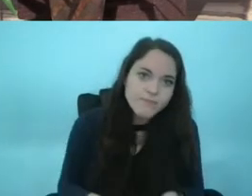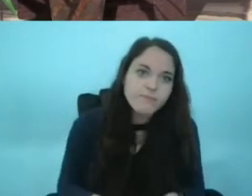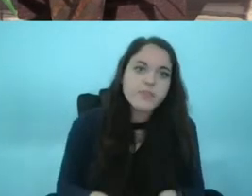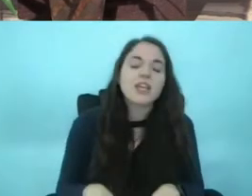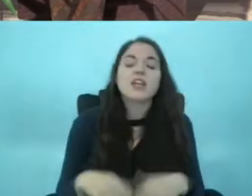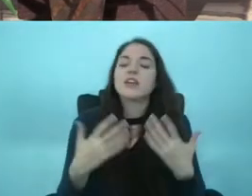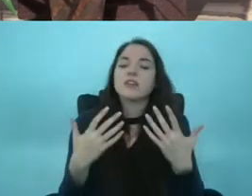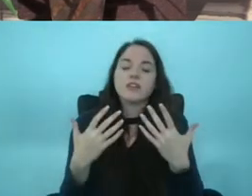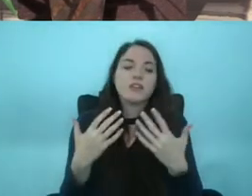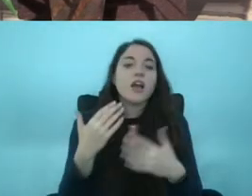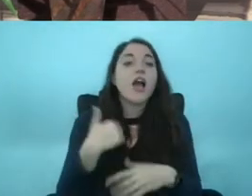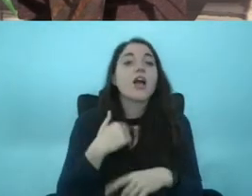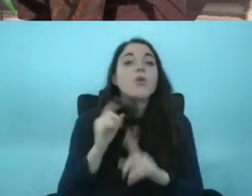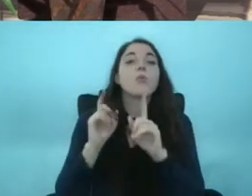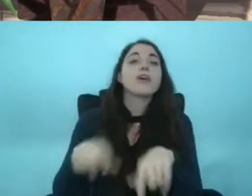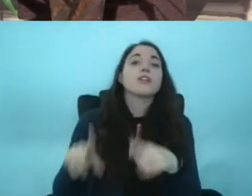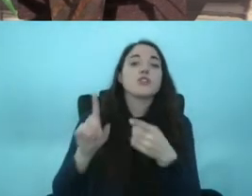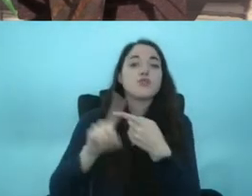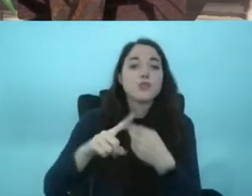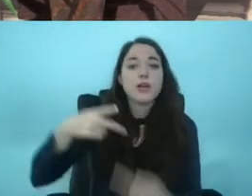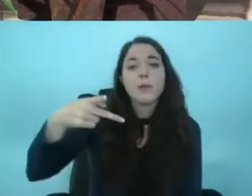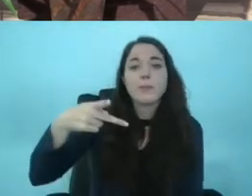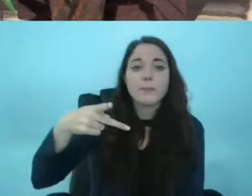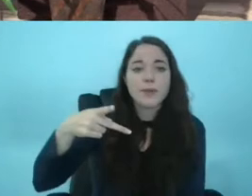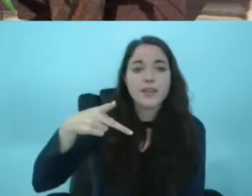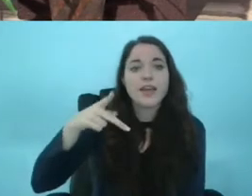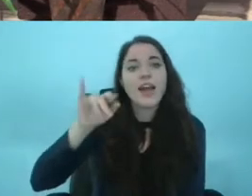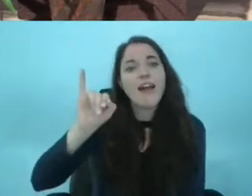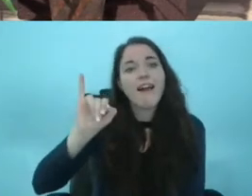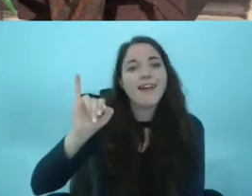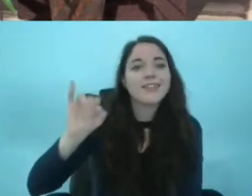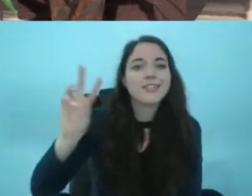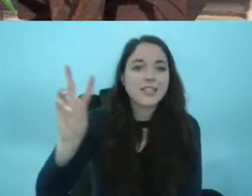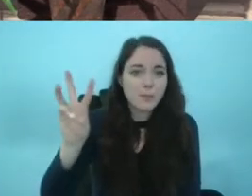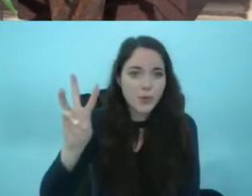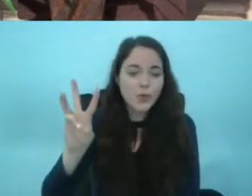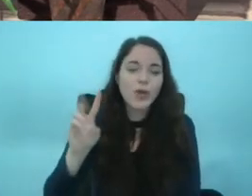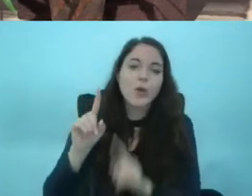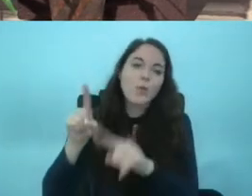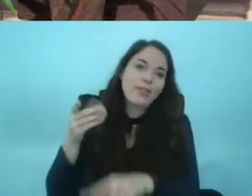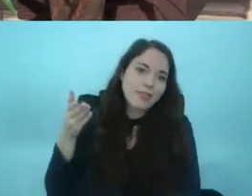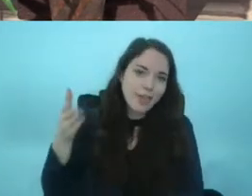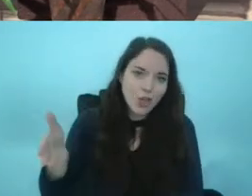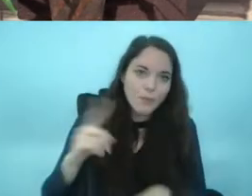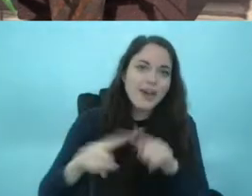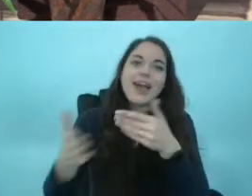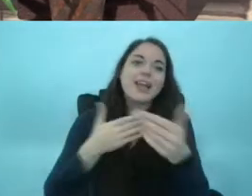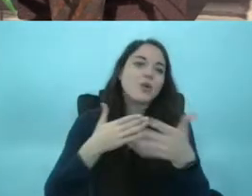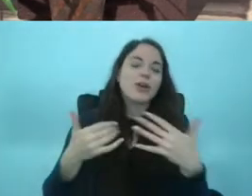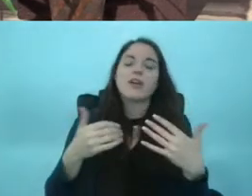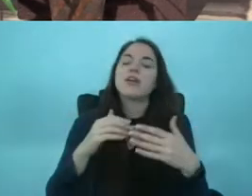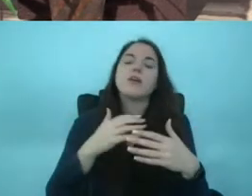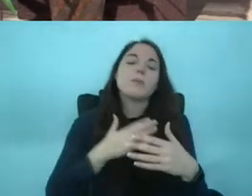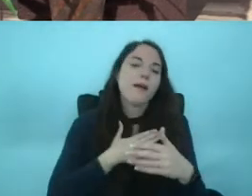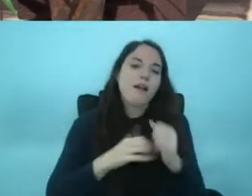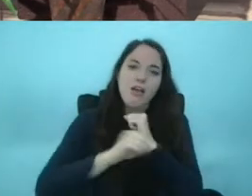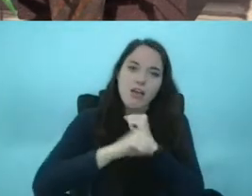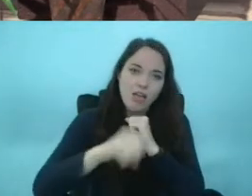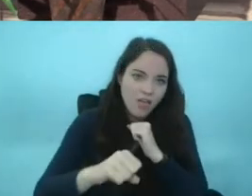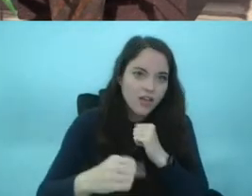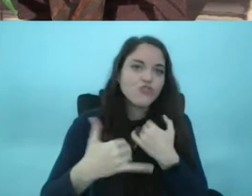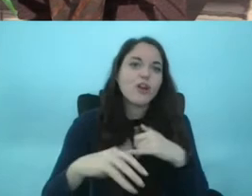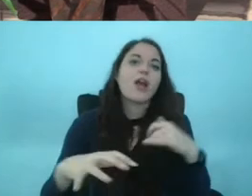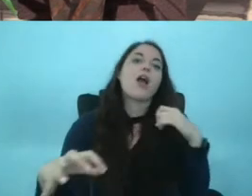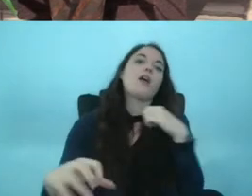PIW. I'm glad I'm not going now. They're poisoning people or whatever over there. But anyway, to make a long story short, I know